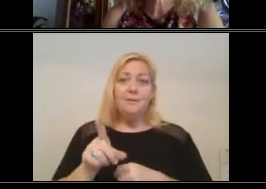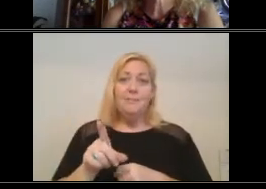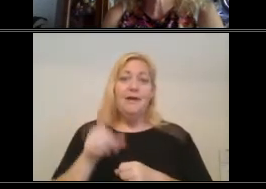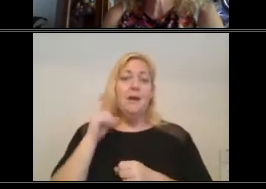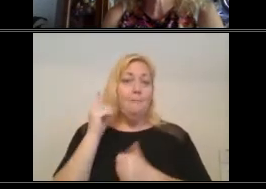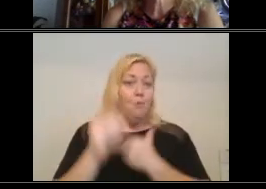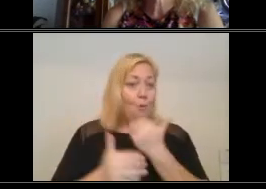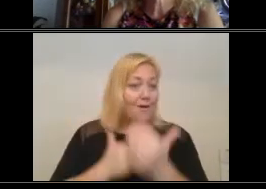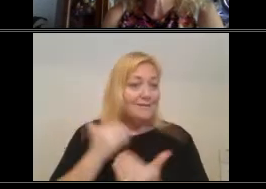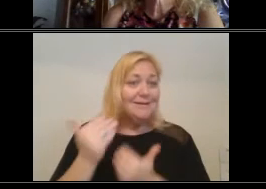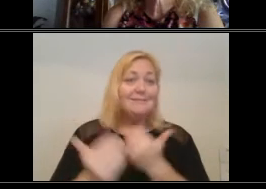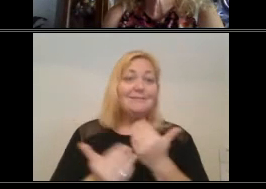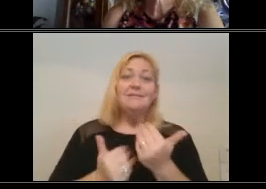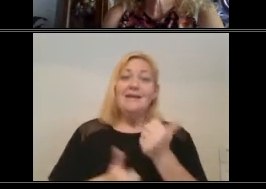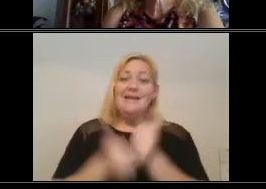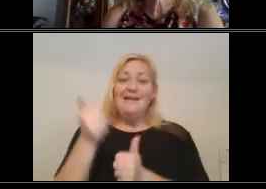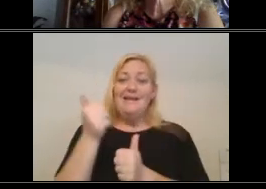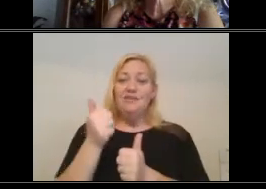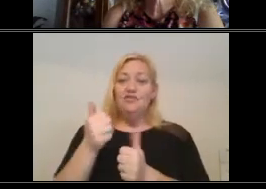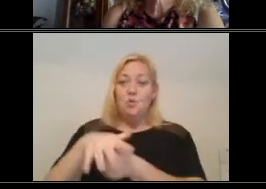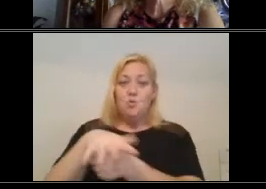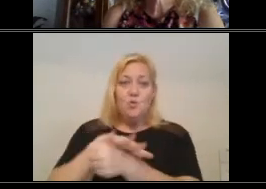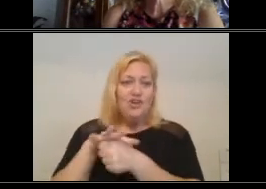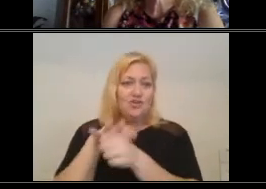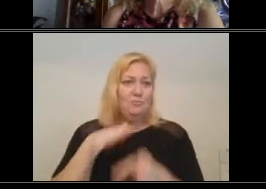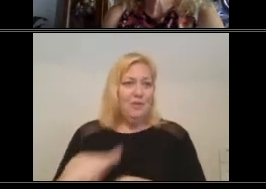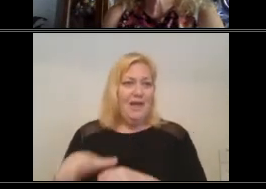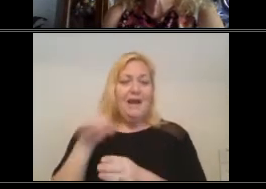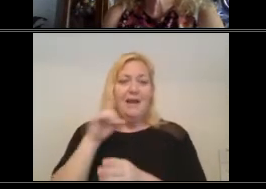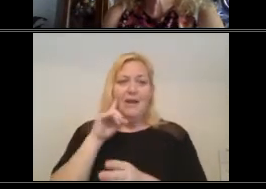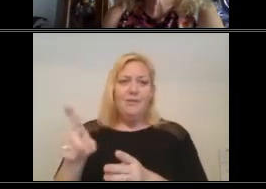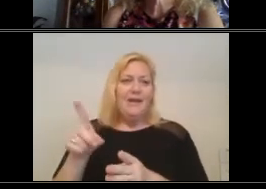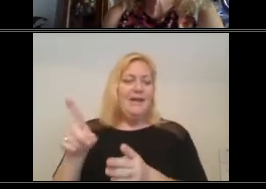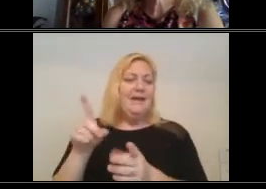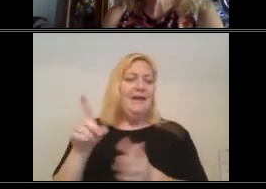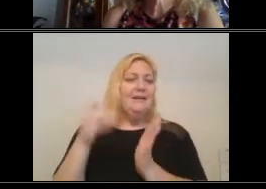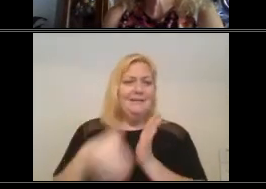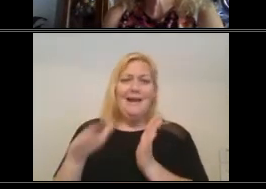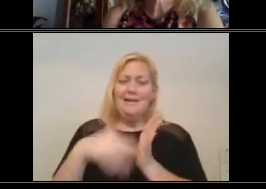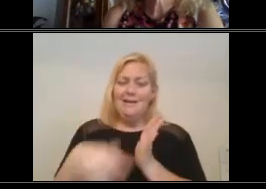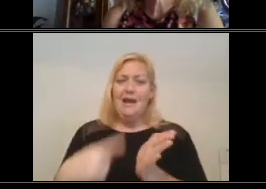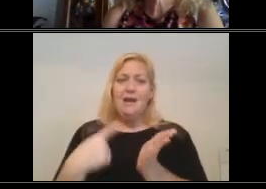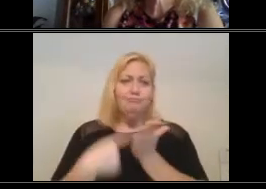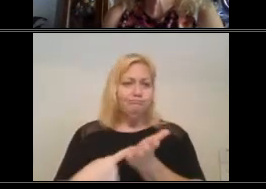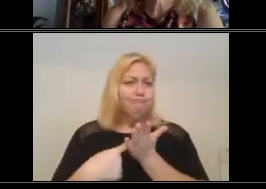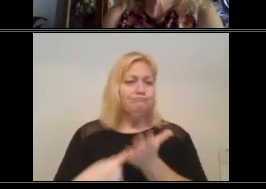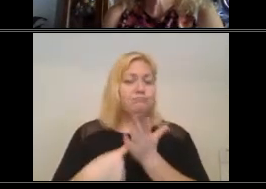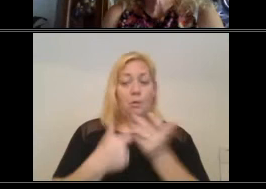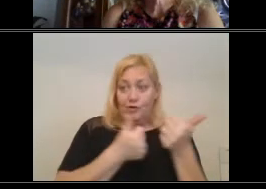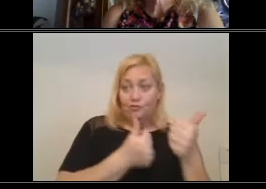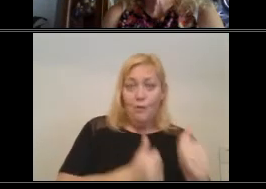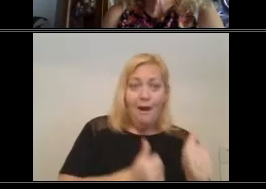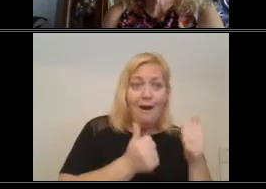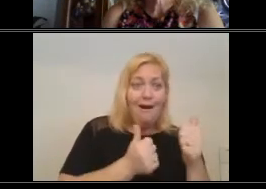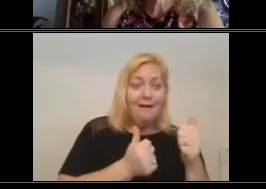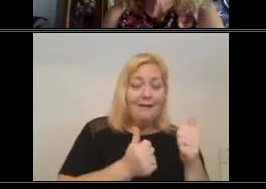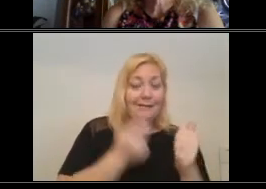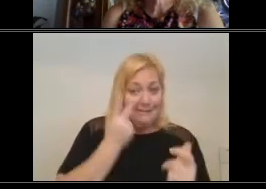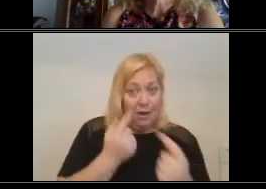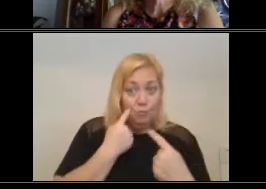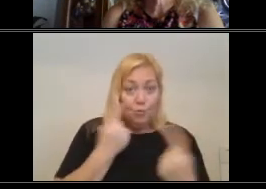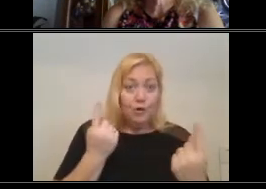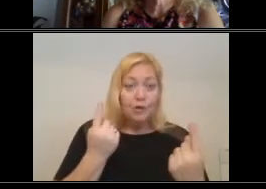process. So in each regional plan, it's been iterative. Each regional plan, we've tried things, saw how it